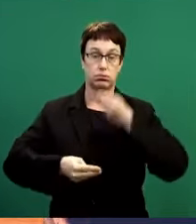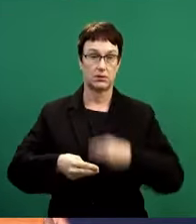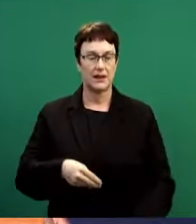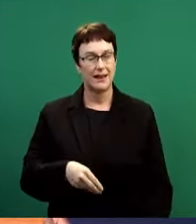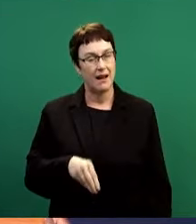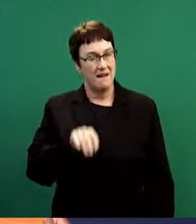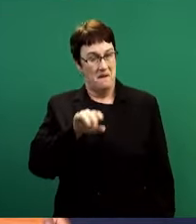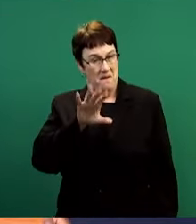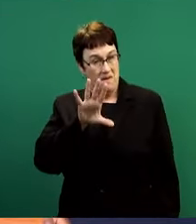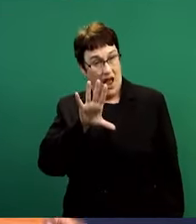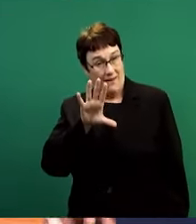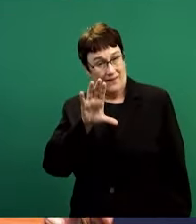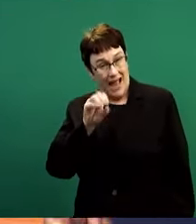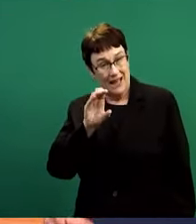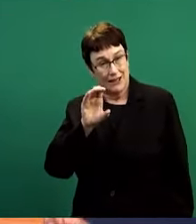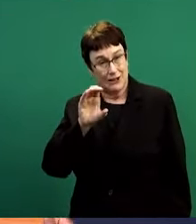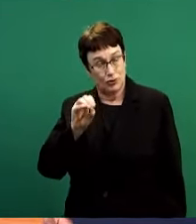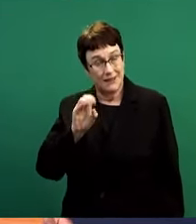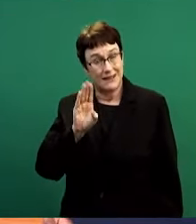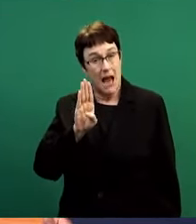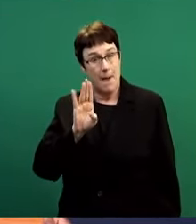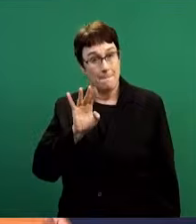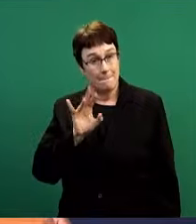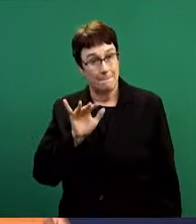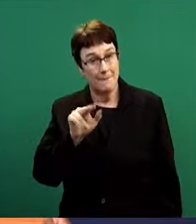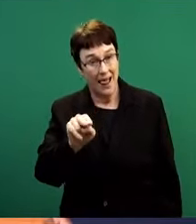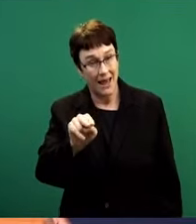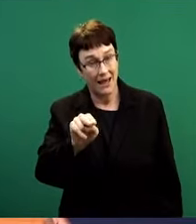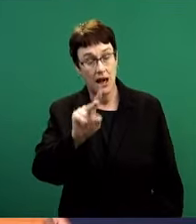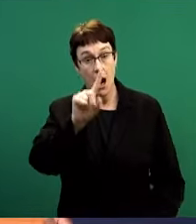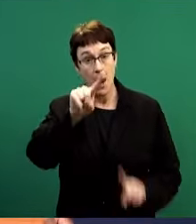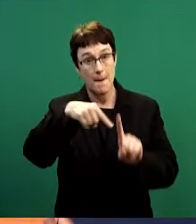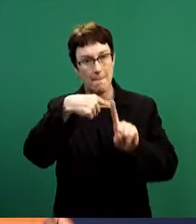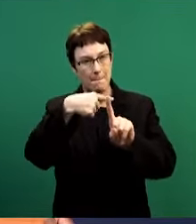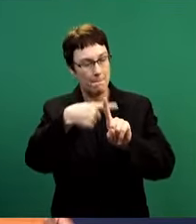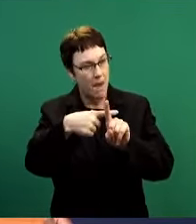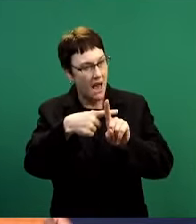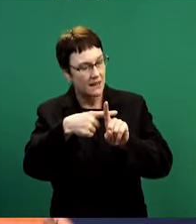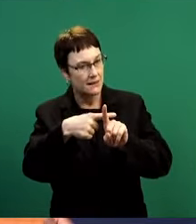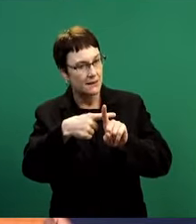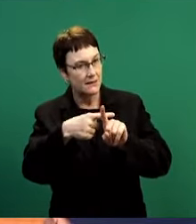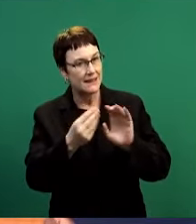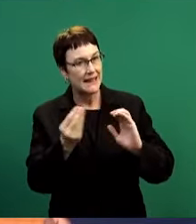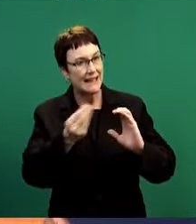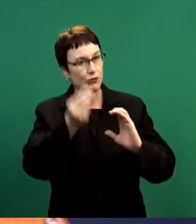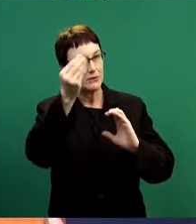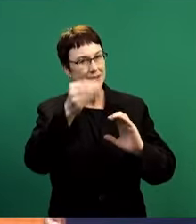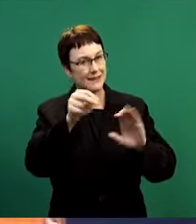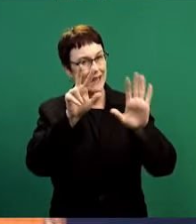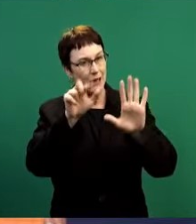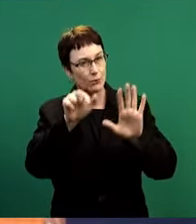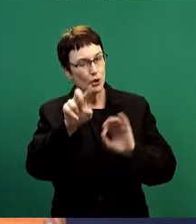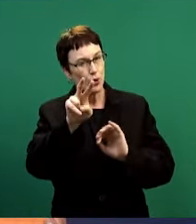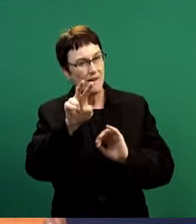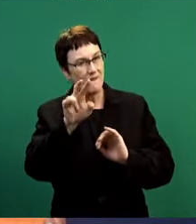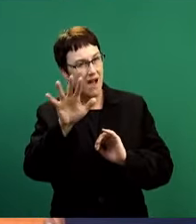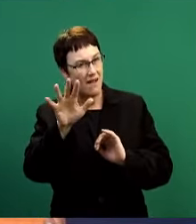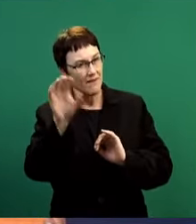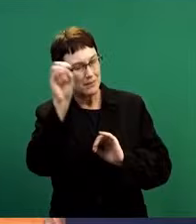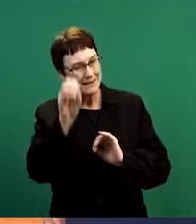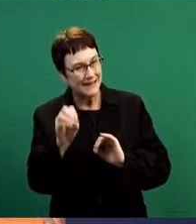rands and a repo rate of 8.25%. Do the